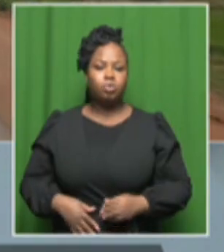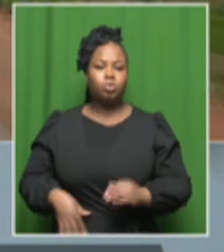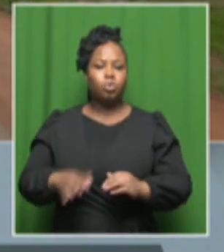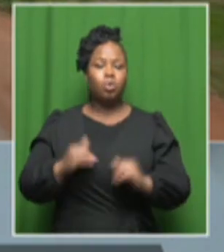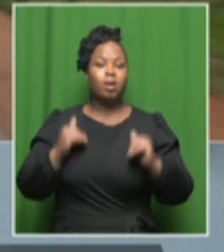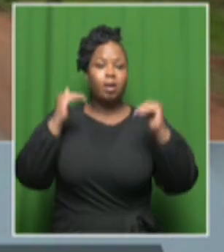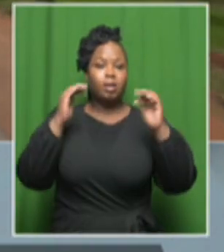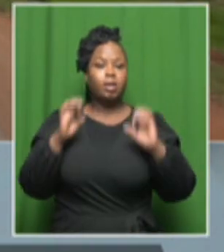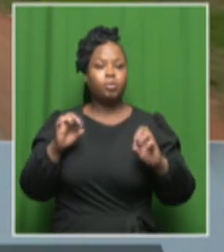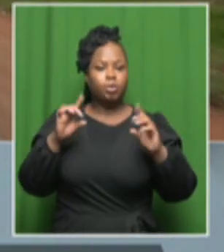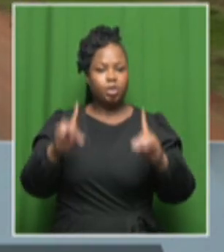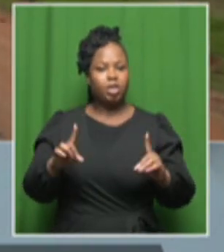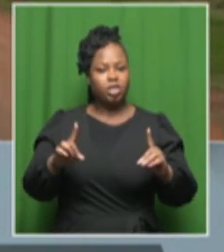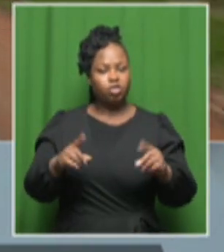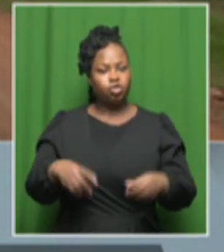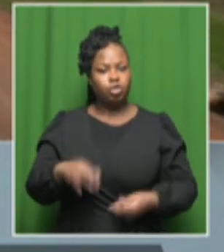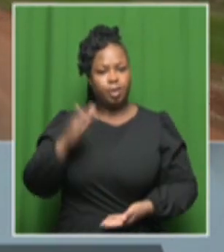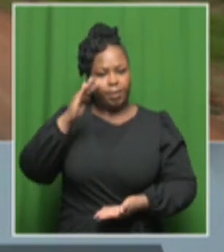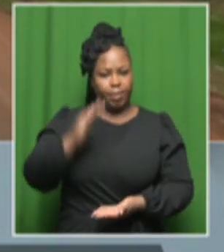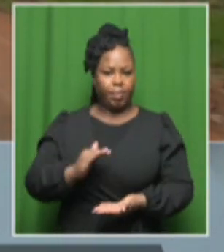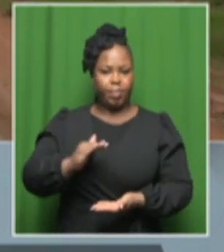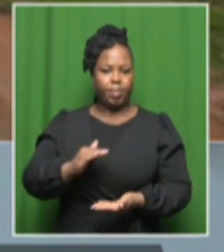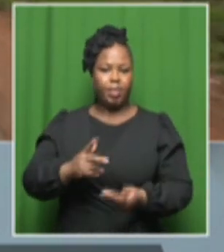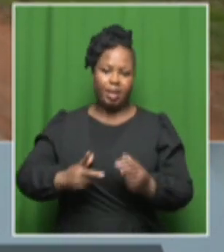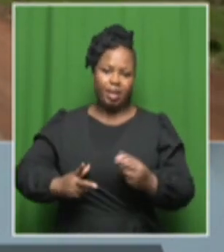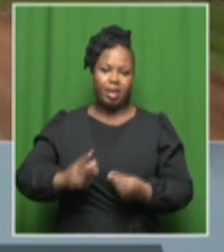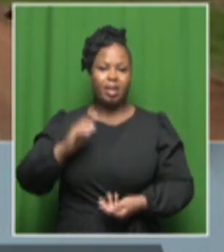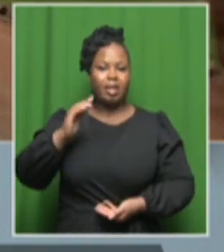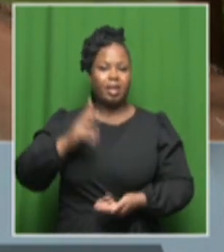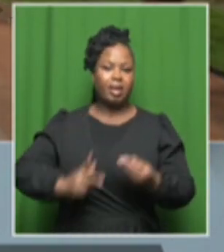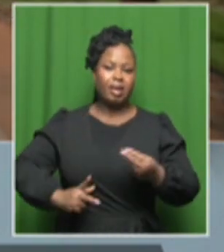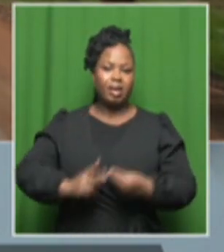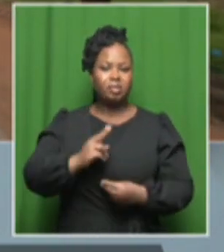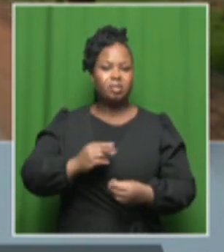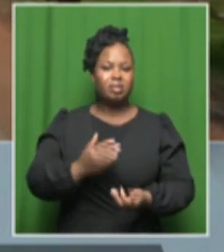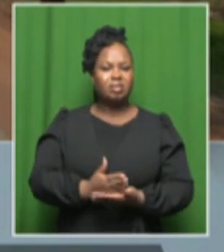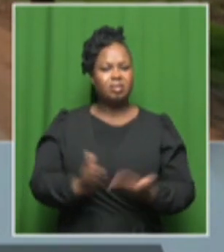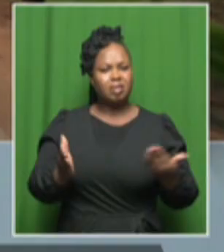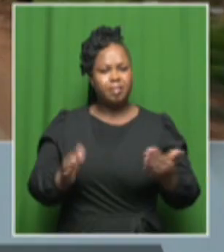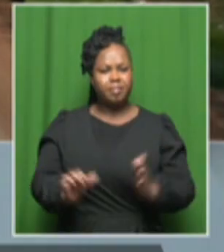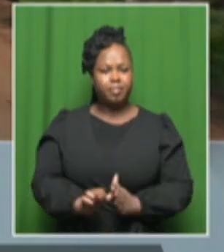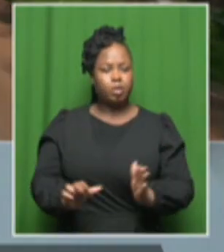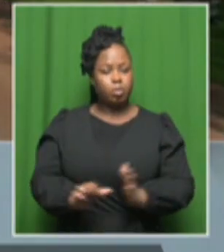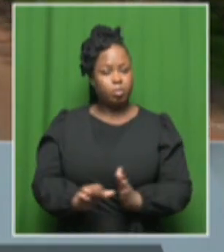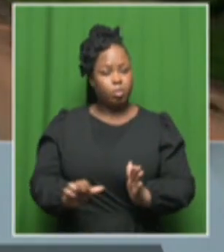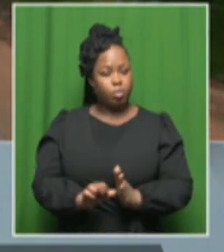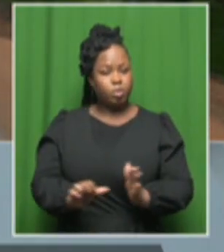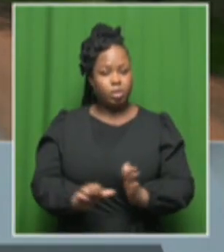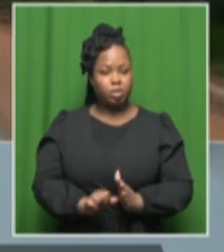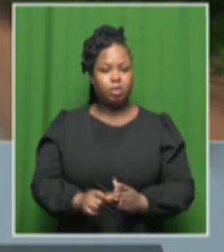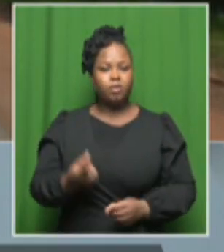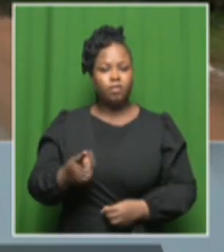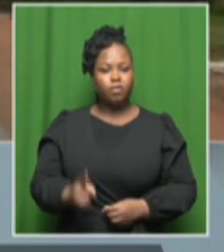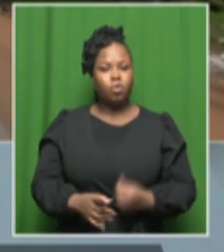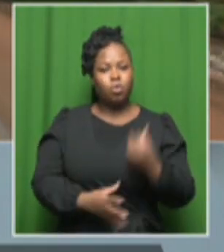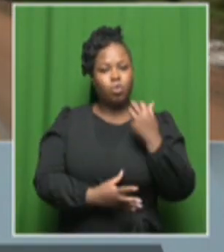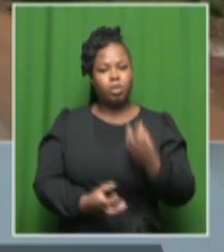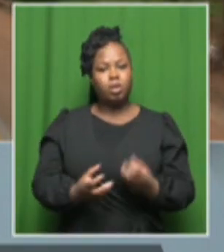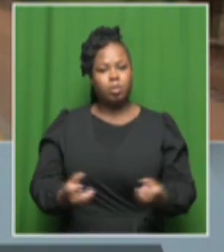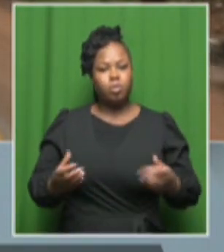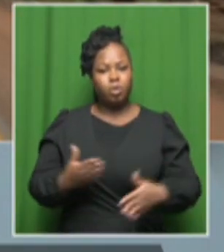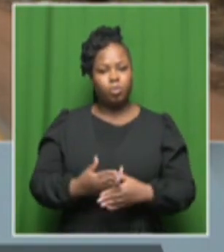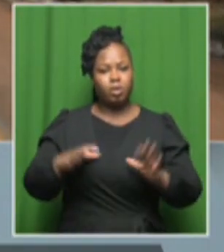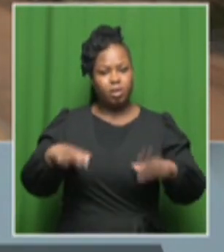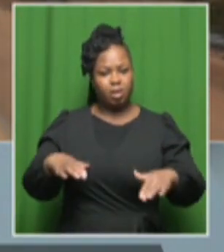higher education then, and also other critical expenditure items which are important to the poor and the working class, which